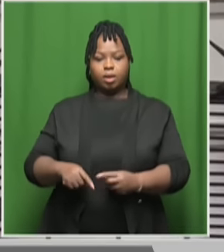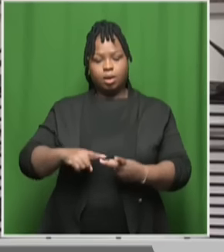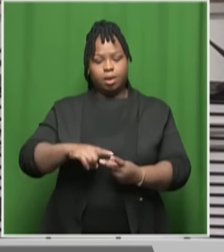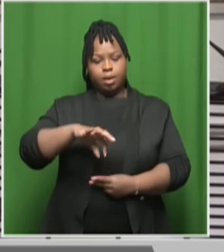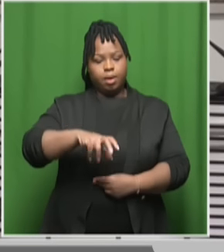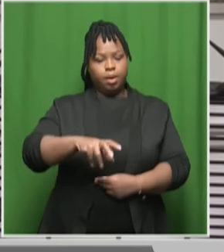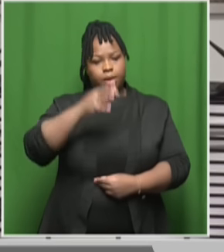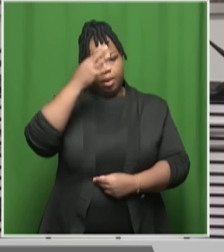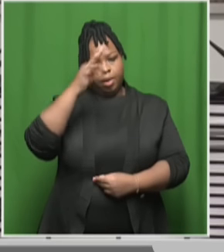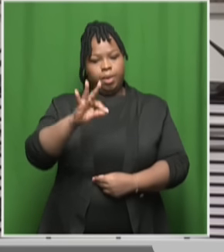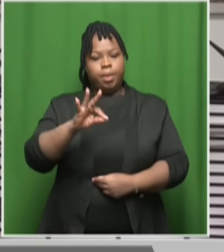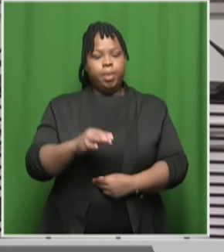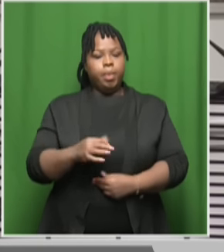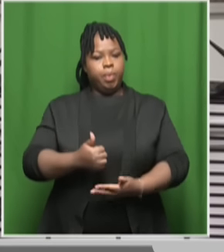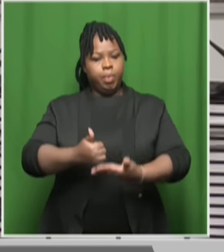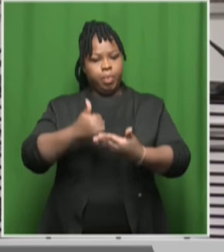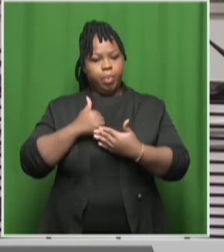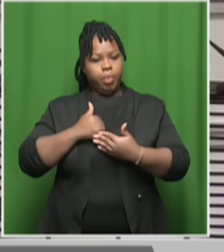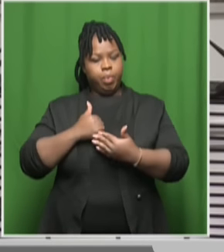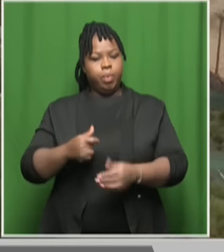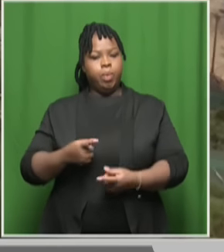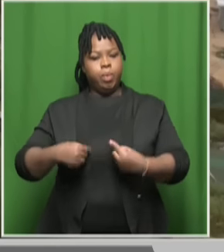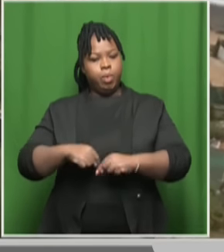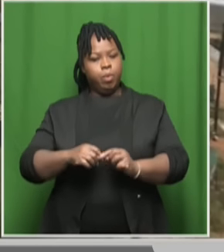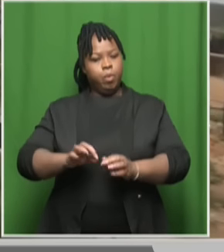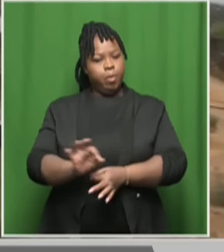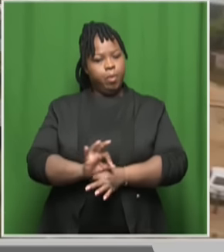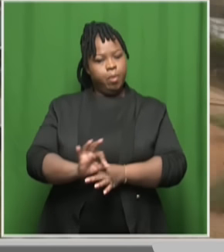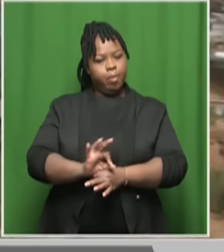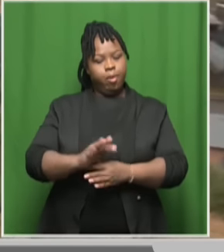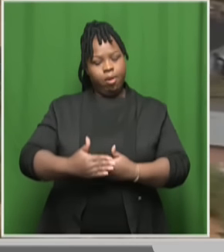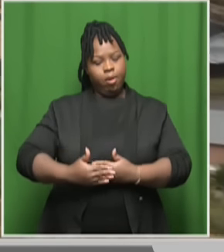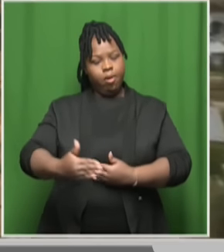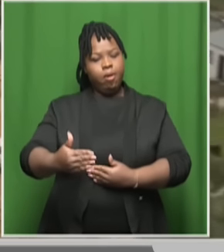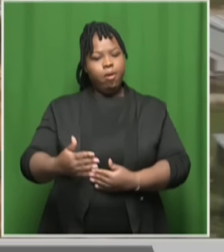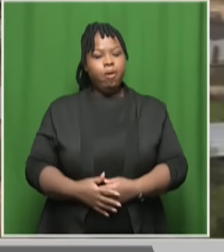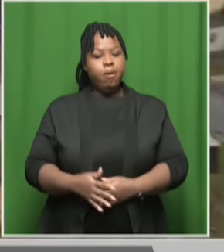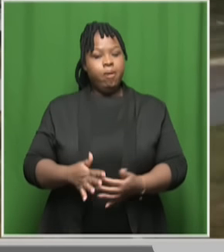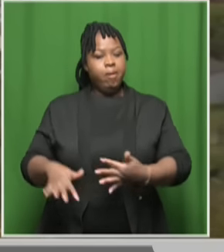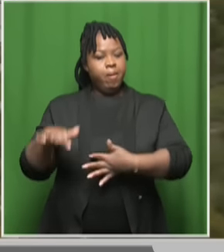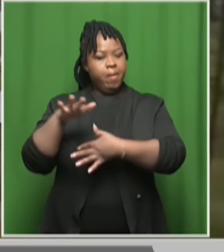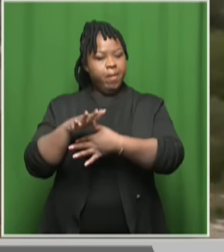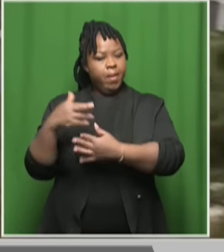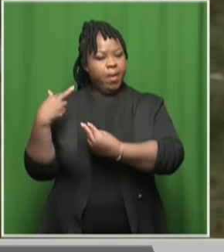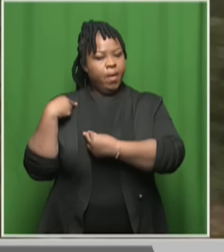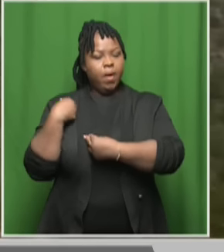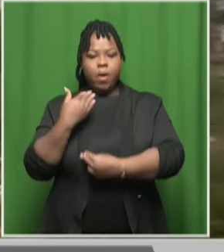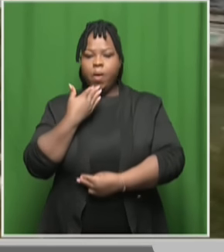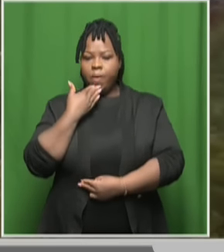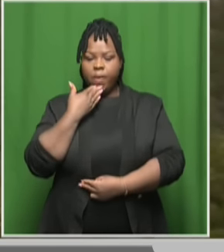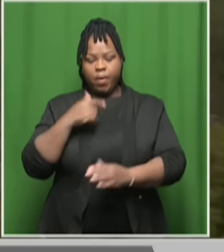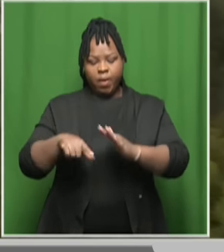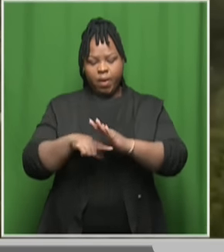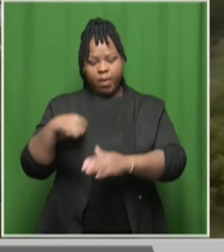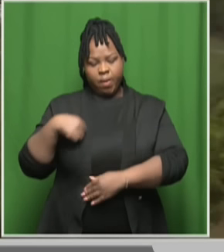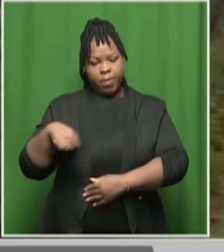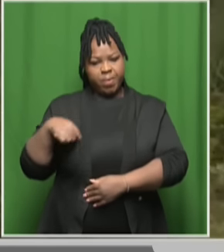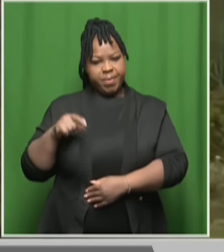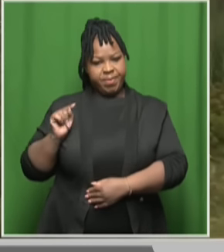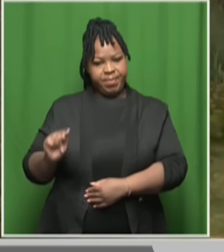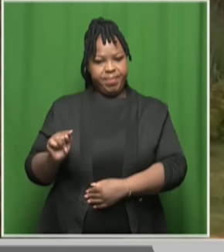government assisting us now to develop clear plans. Primary responsibility is with the local